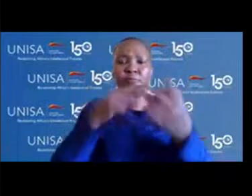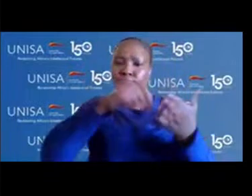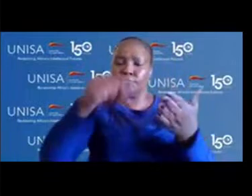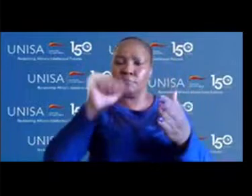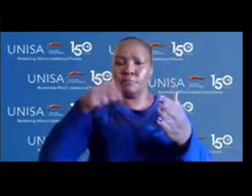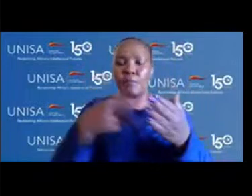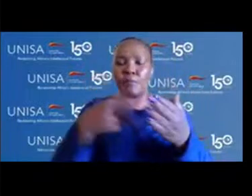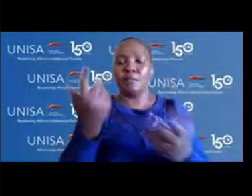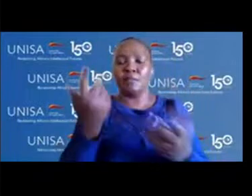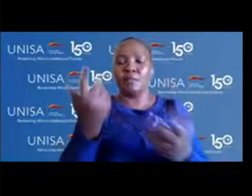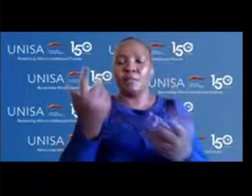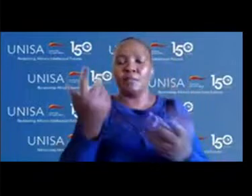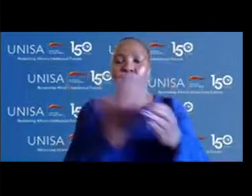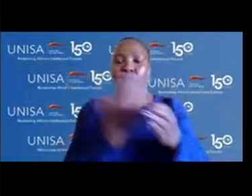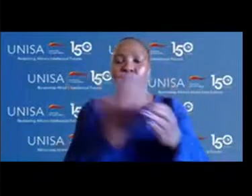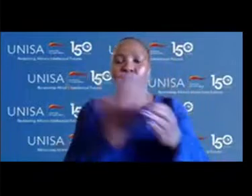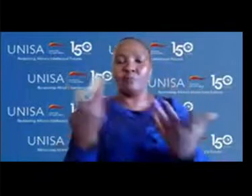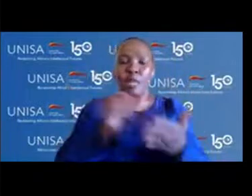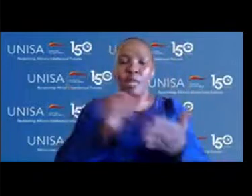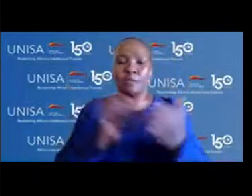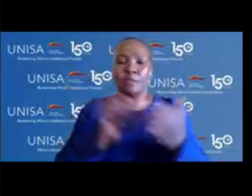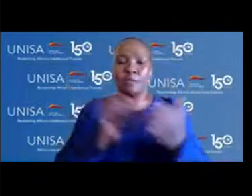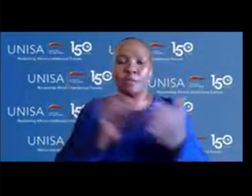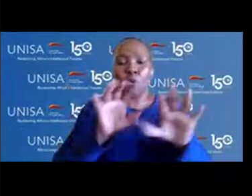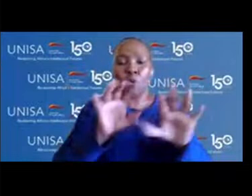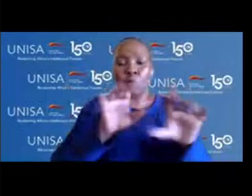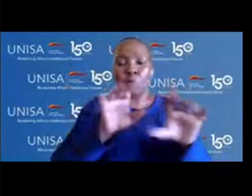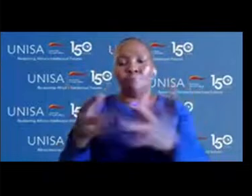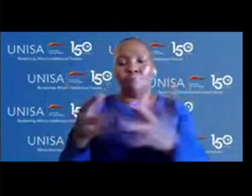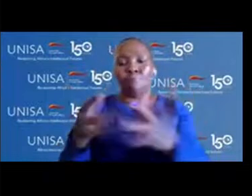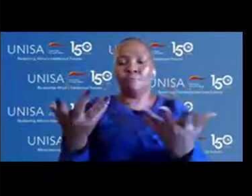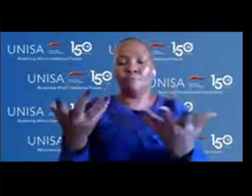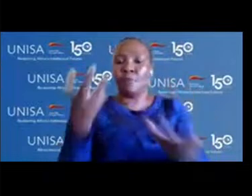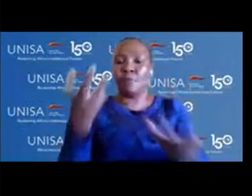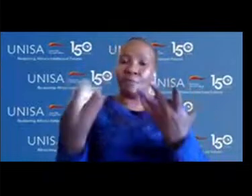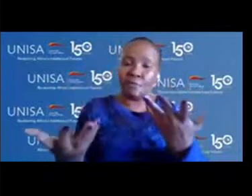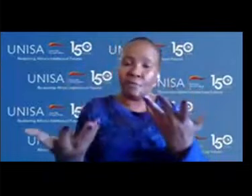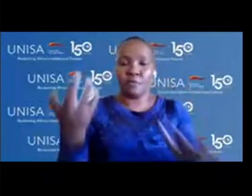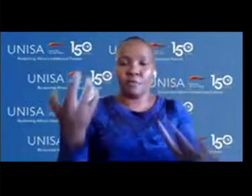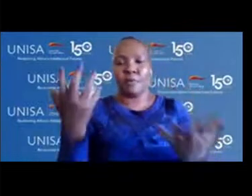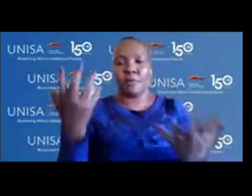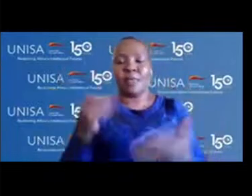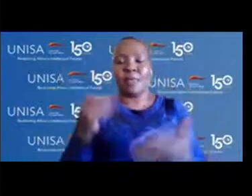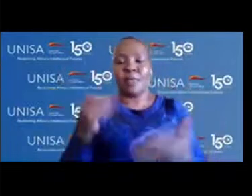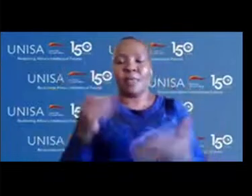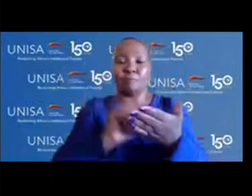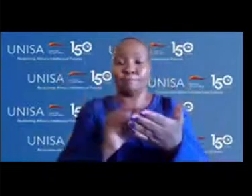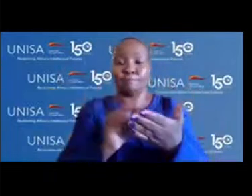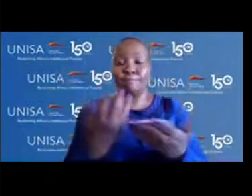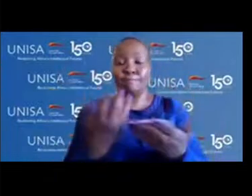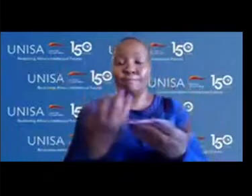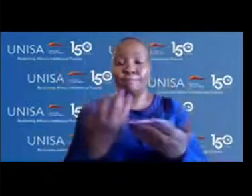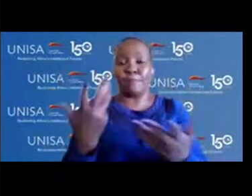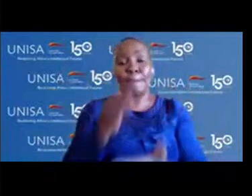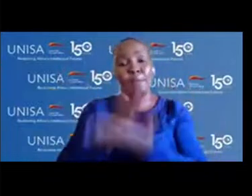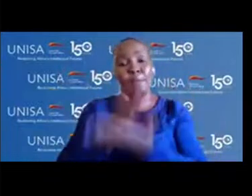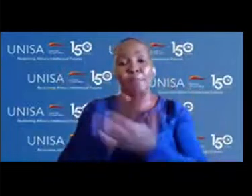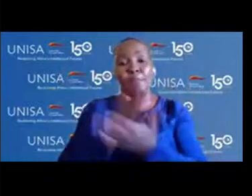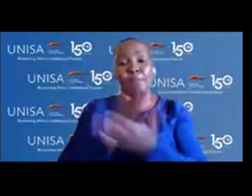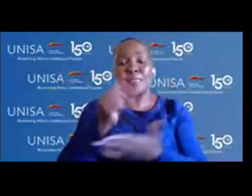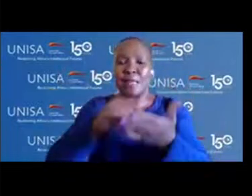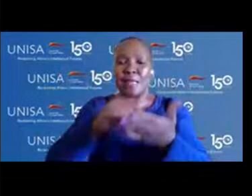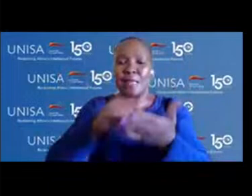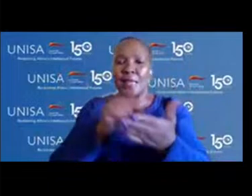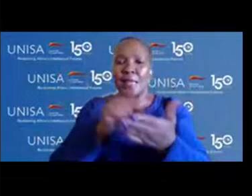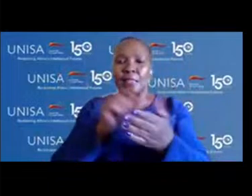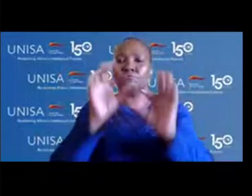be handwritten or typed. However, if it's handwritten, you need to ensure that the writing is legible